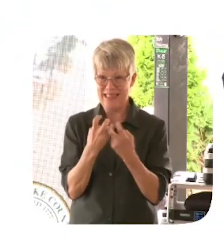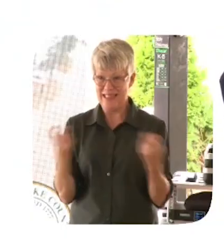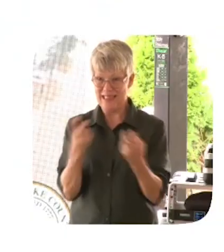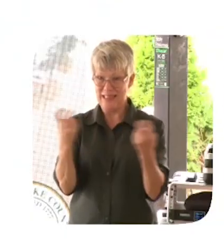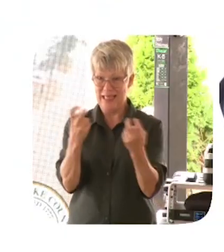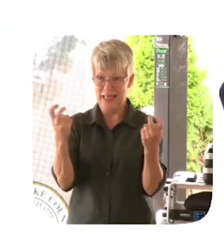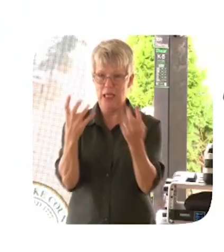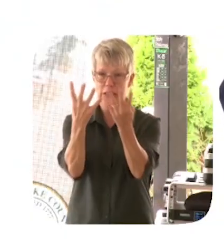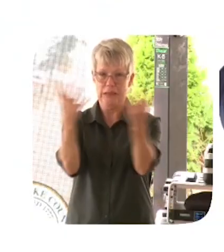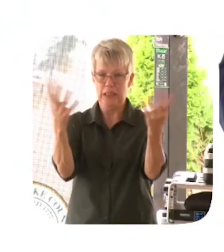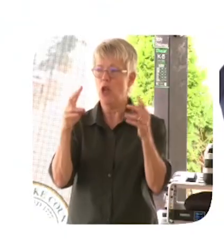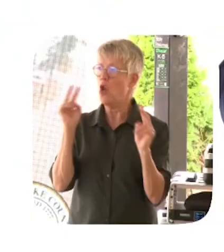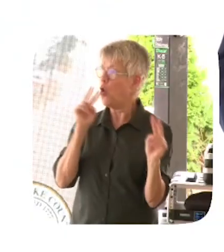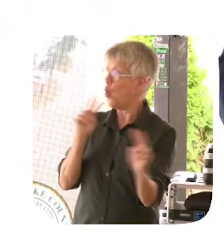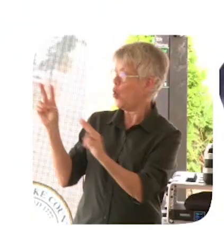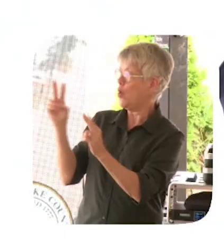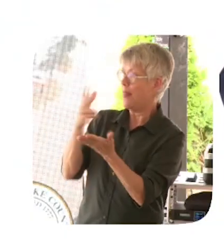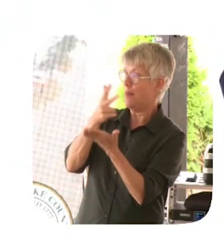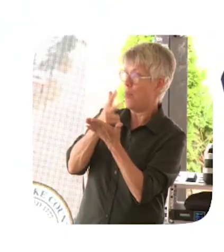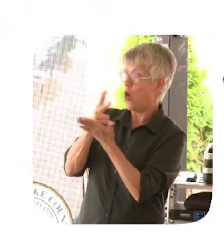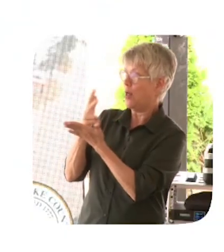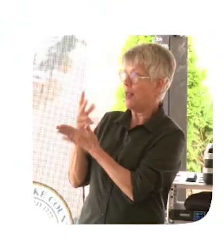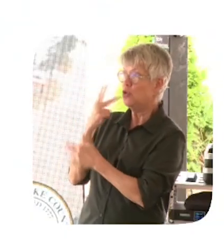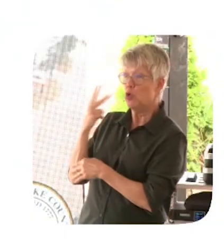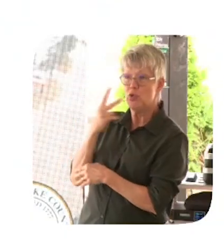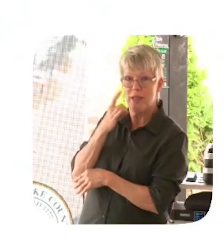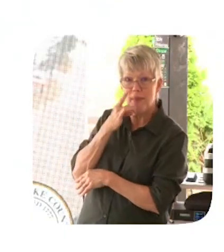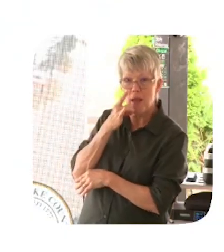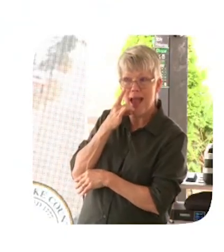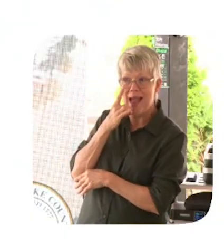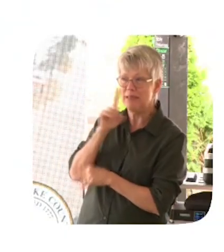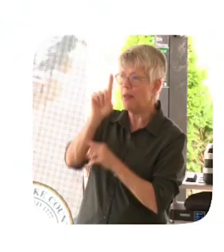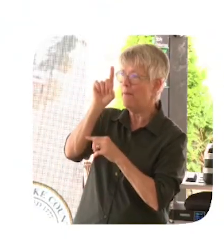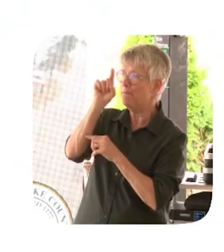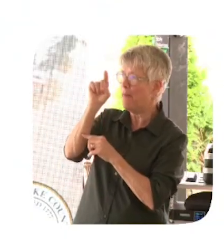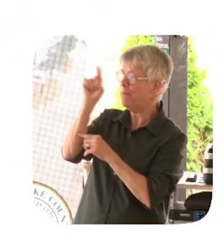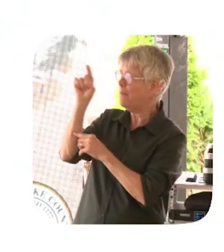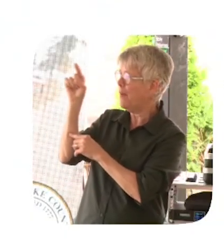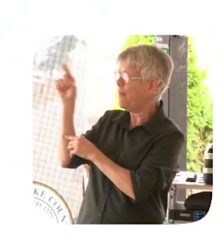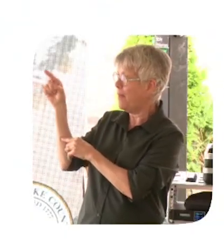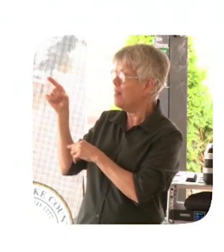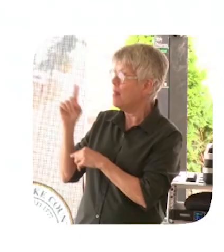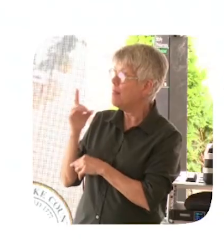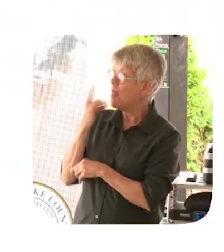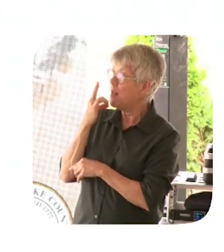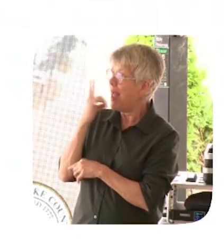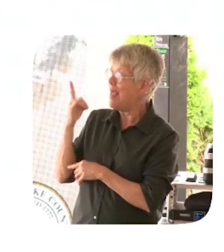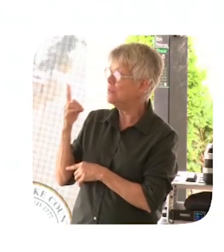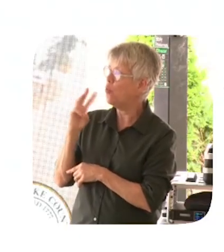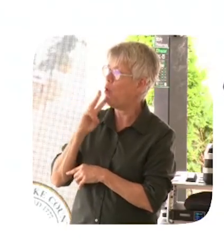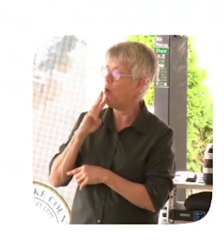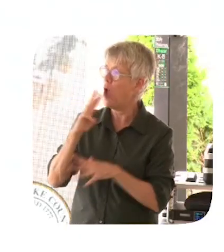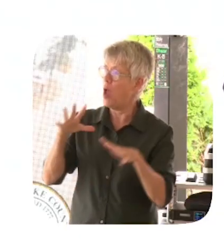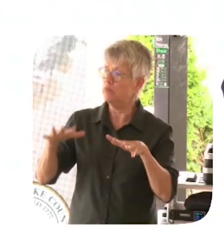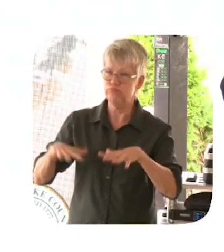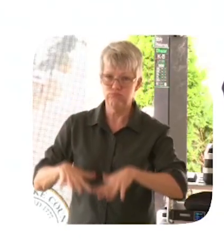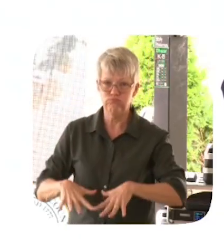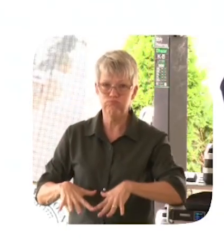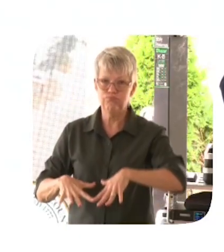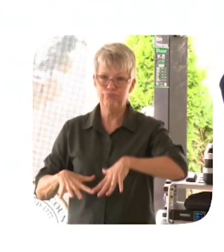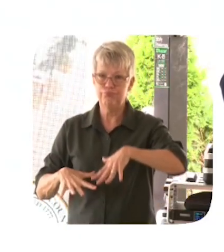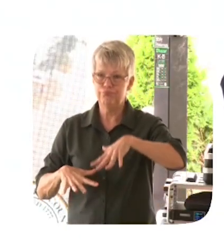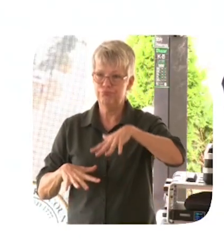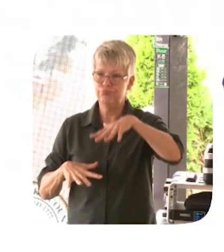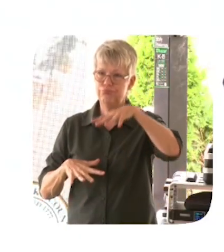lot, you see those lights. Those lights were well underwater throughout this event.